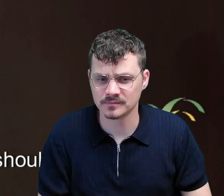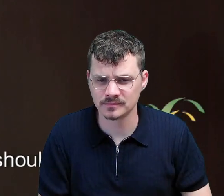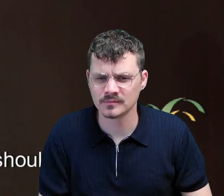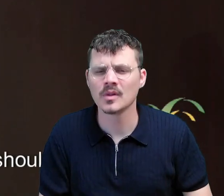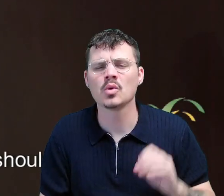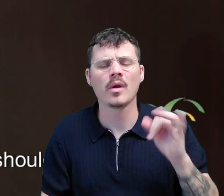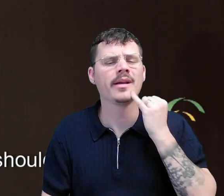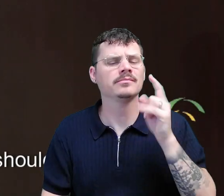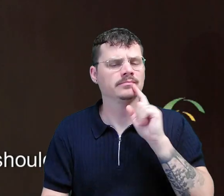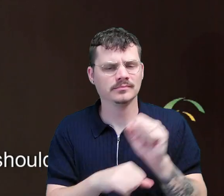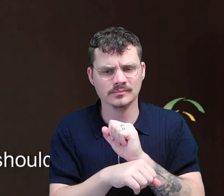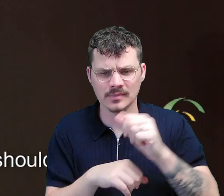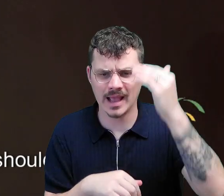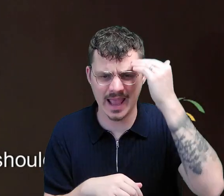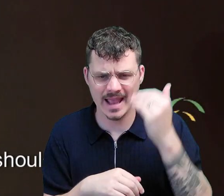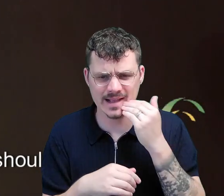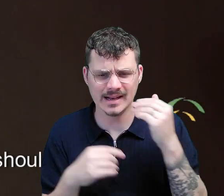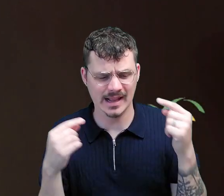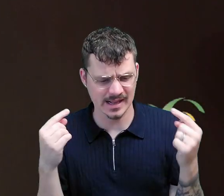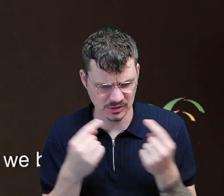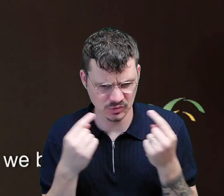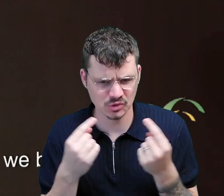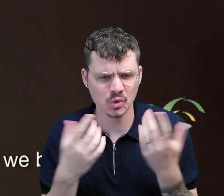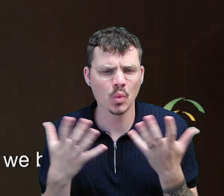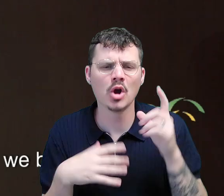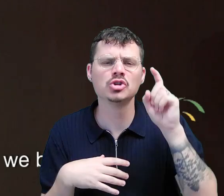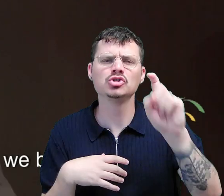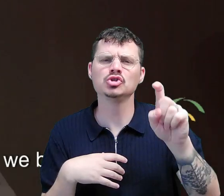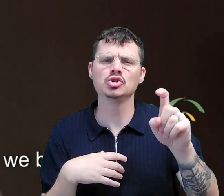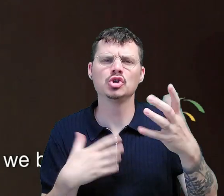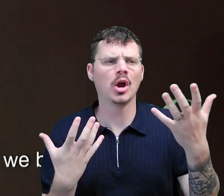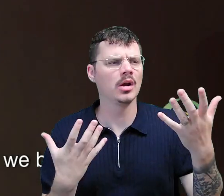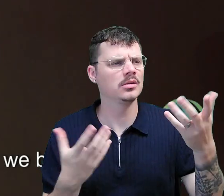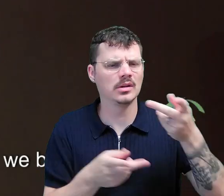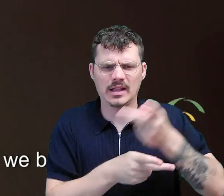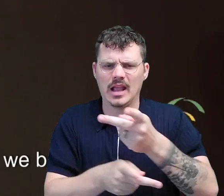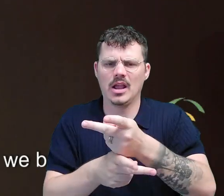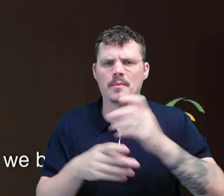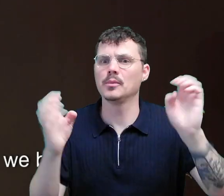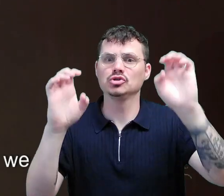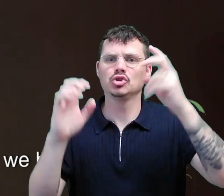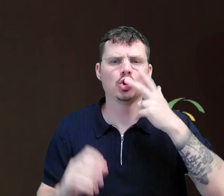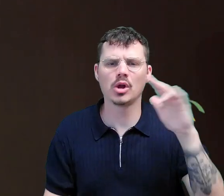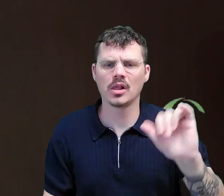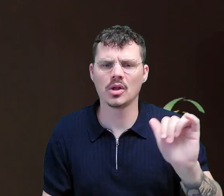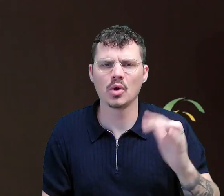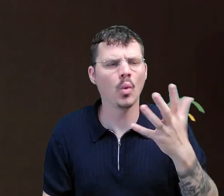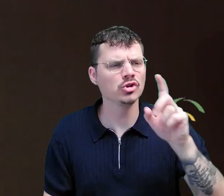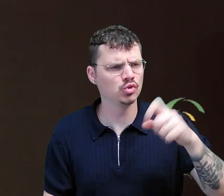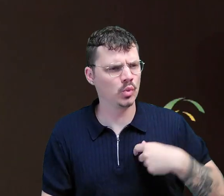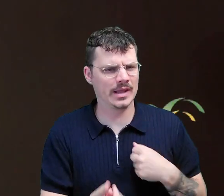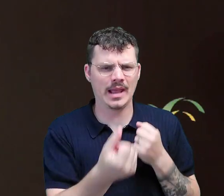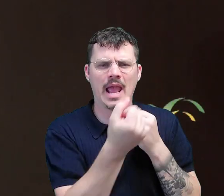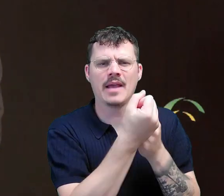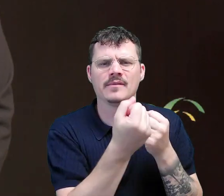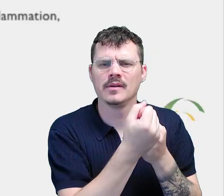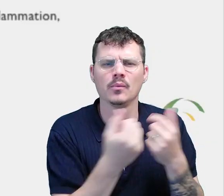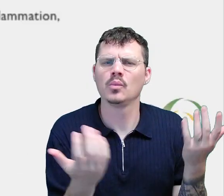So if a person has a head injury, what should emergency care look like? What should we be advocating